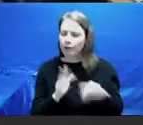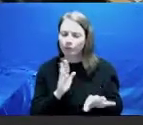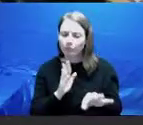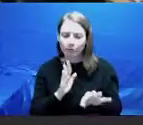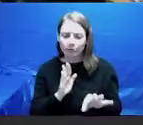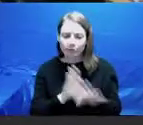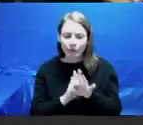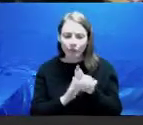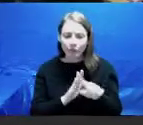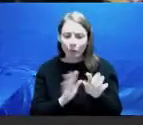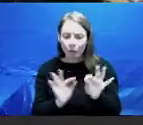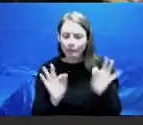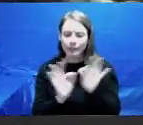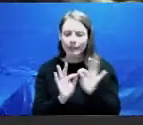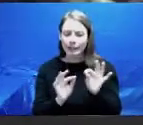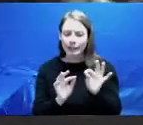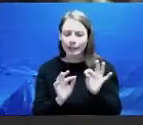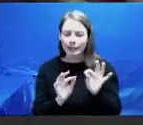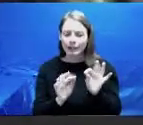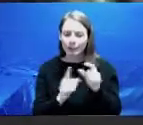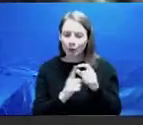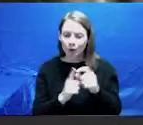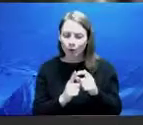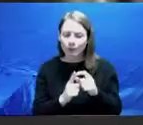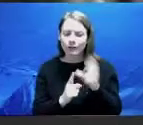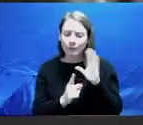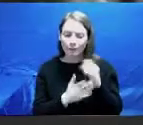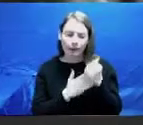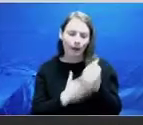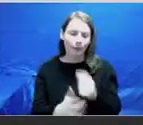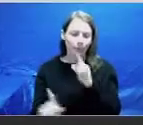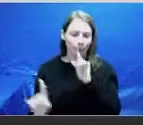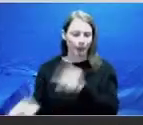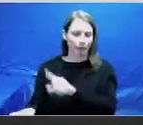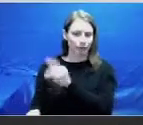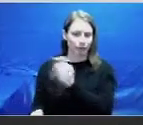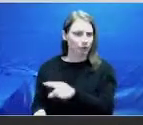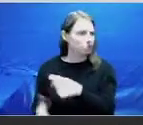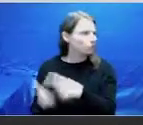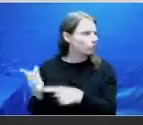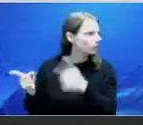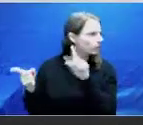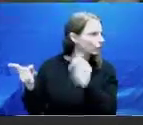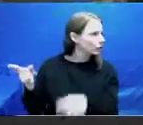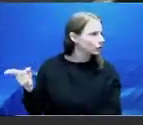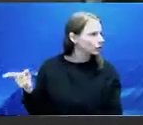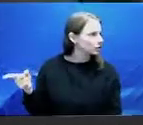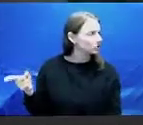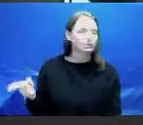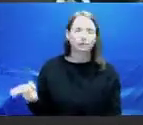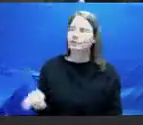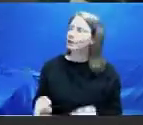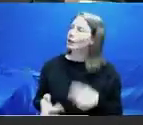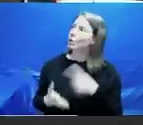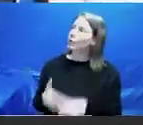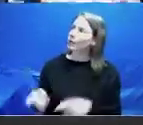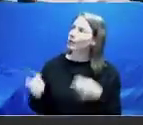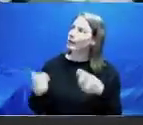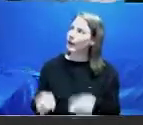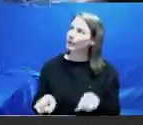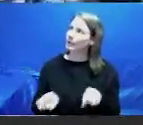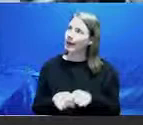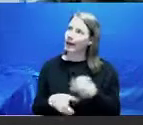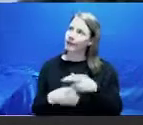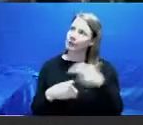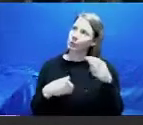they're going to help you answer that focus question. So would you guys read that focus question? What happened as a result of